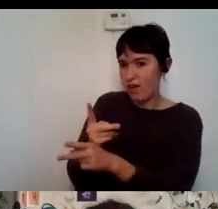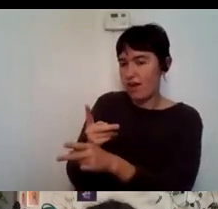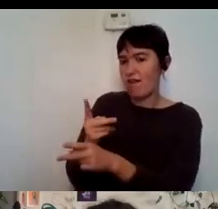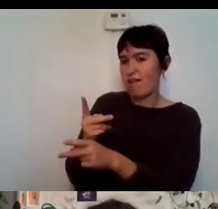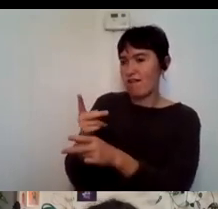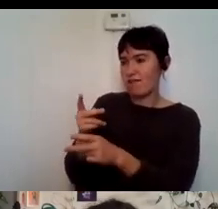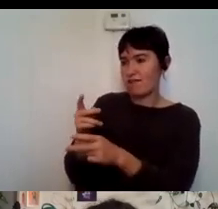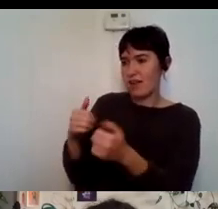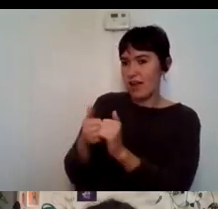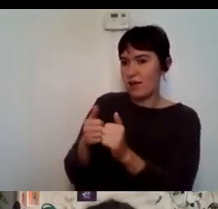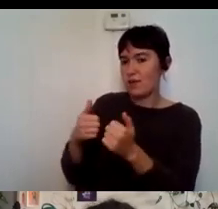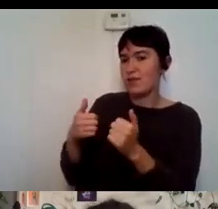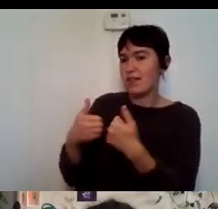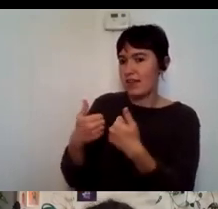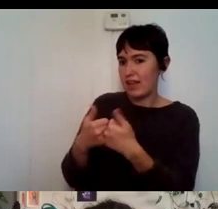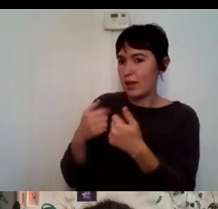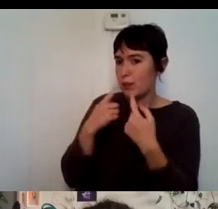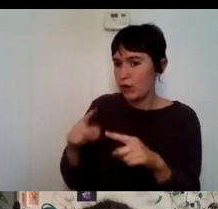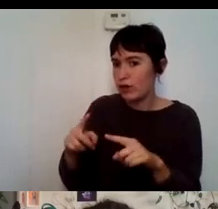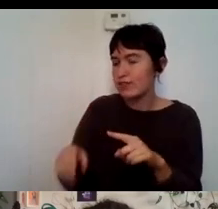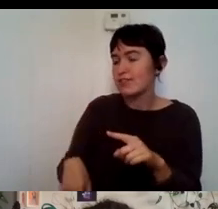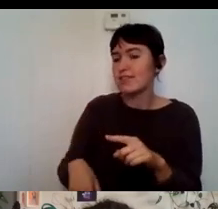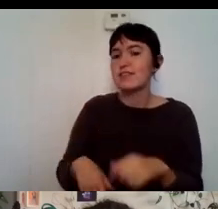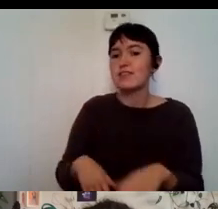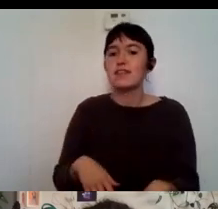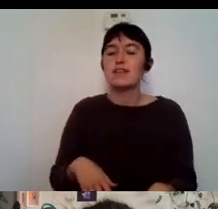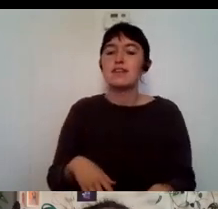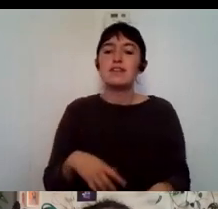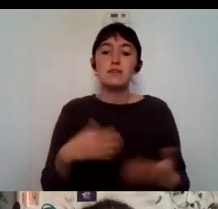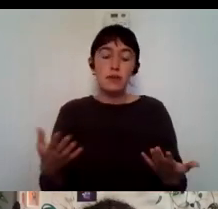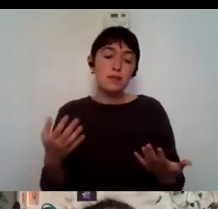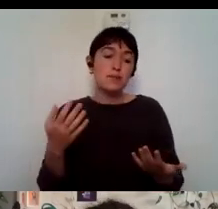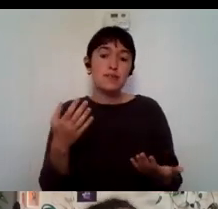even if you were playing a random game, sometimes you won't believe us anyway.